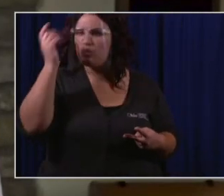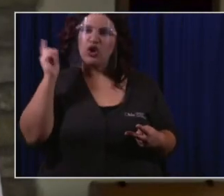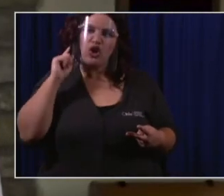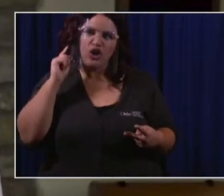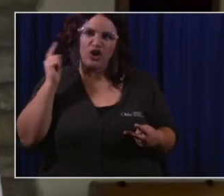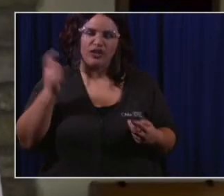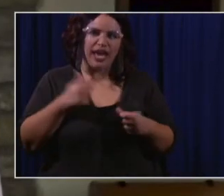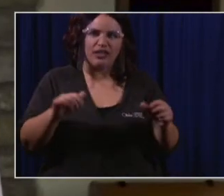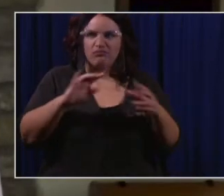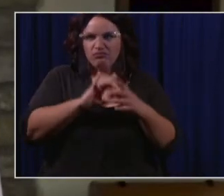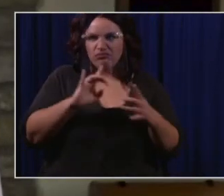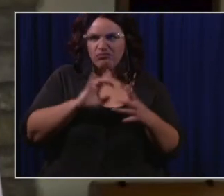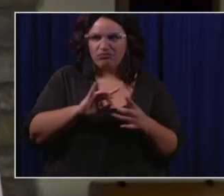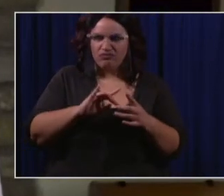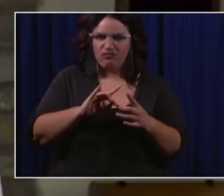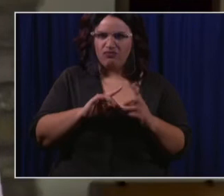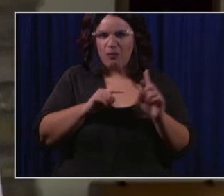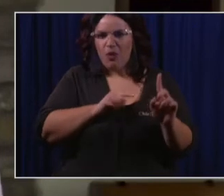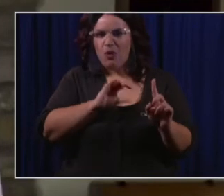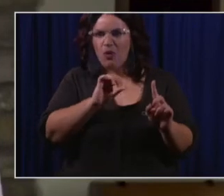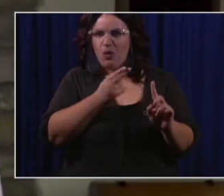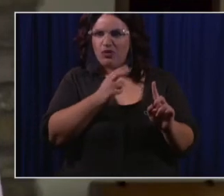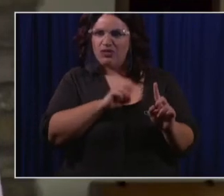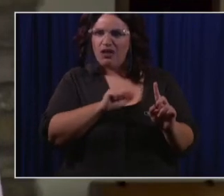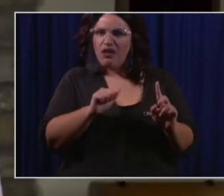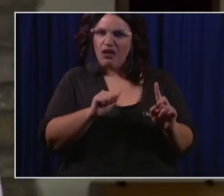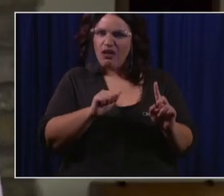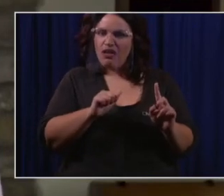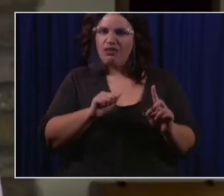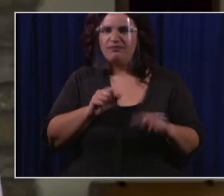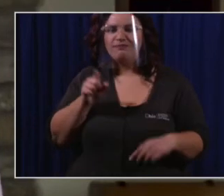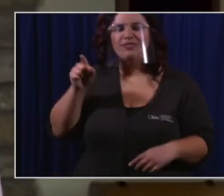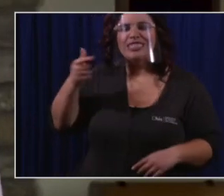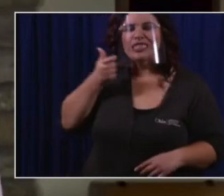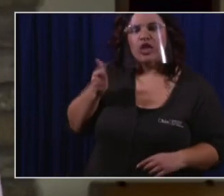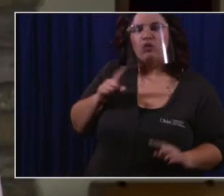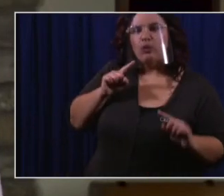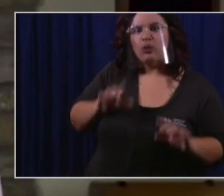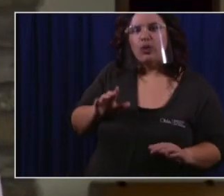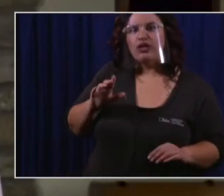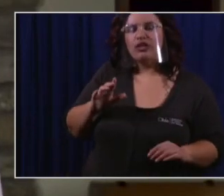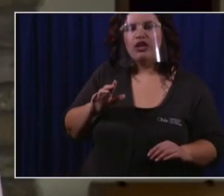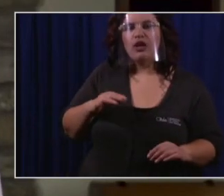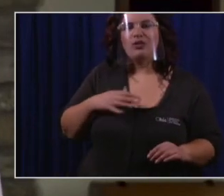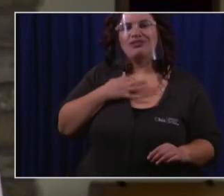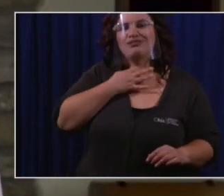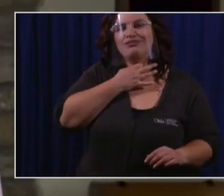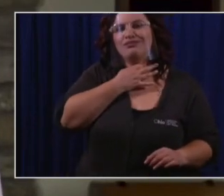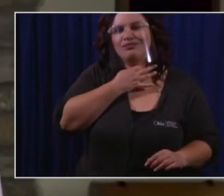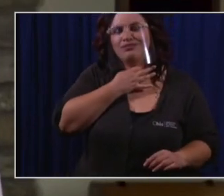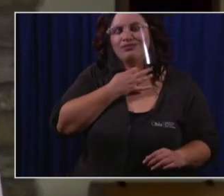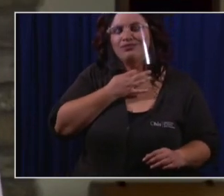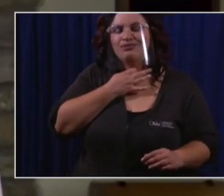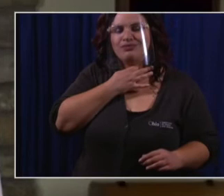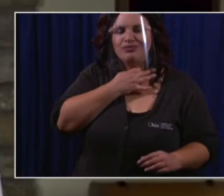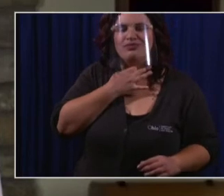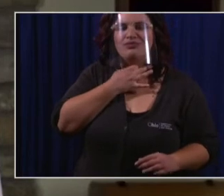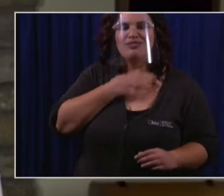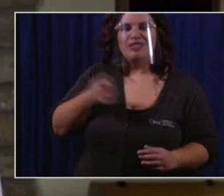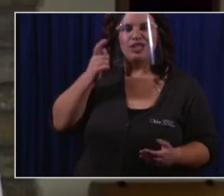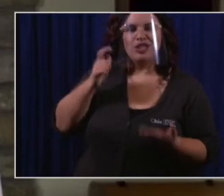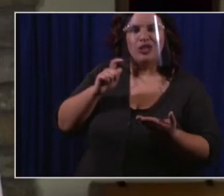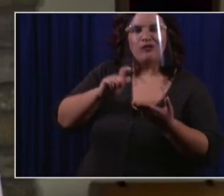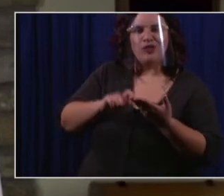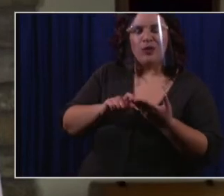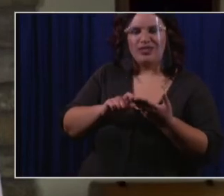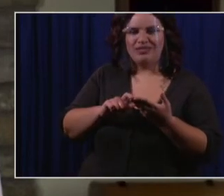from them? James was talking about a significant number. I think you need a number that